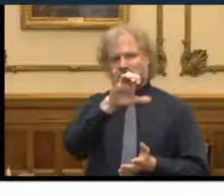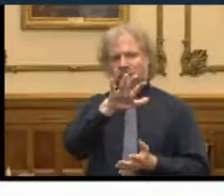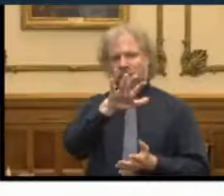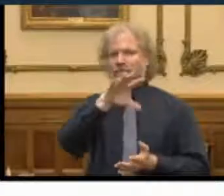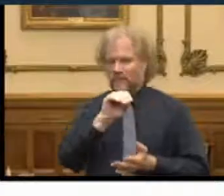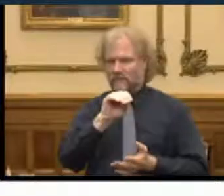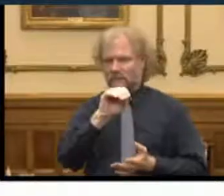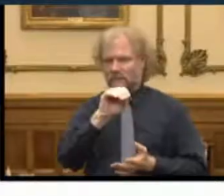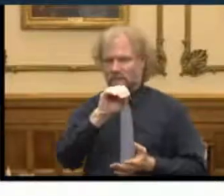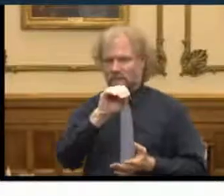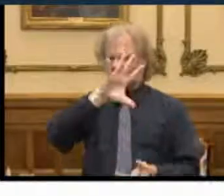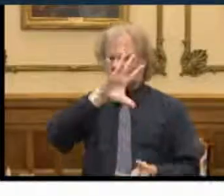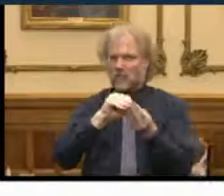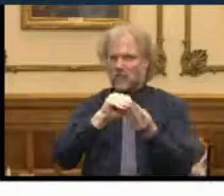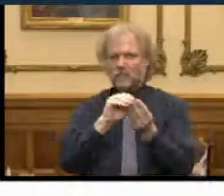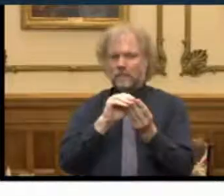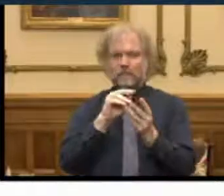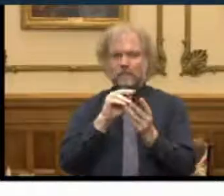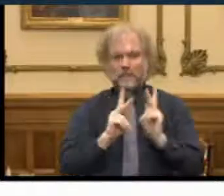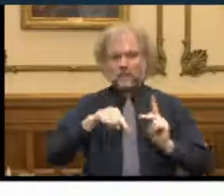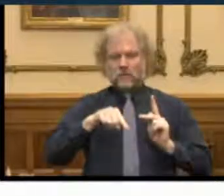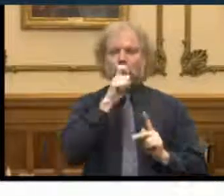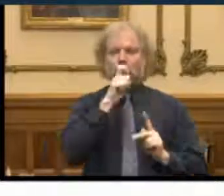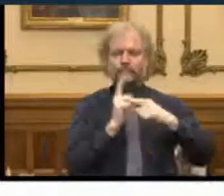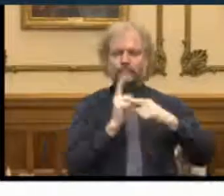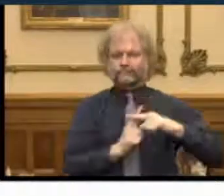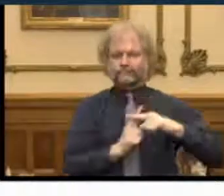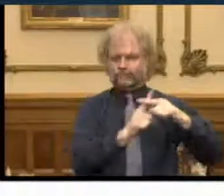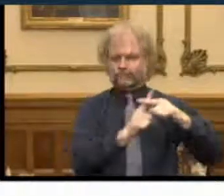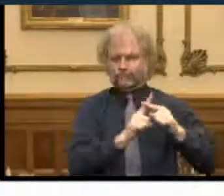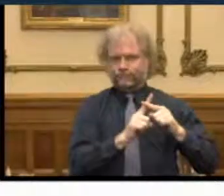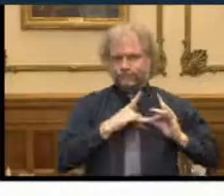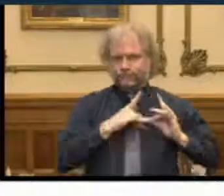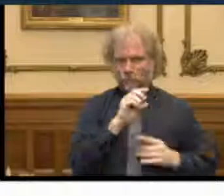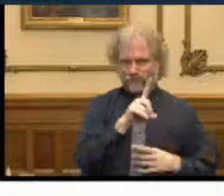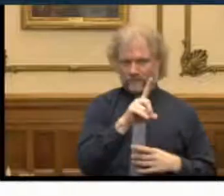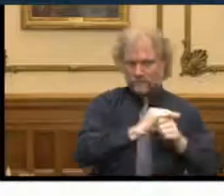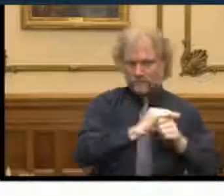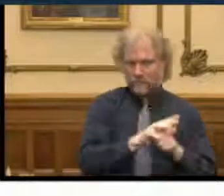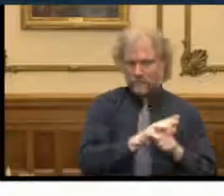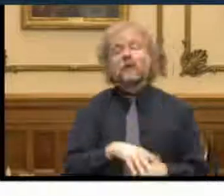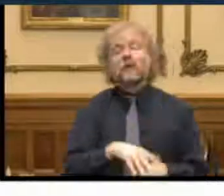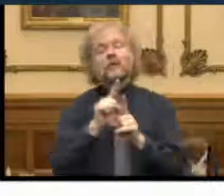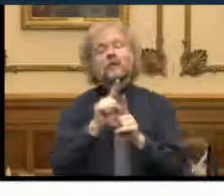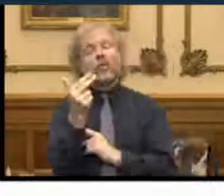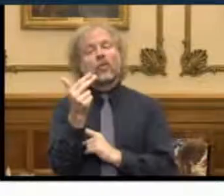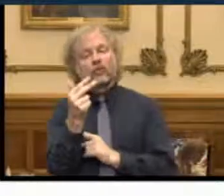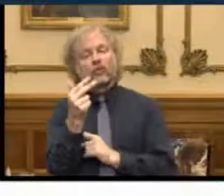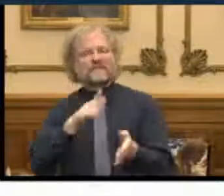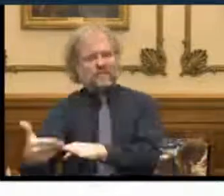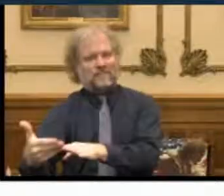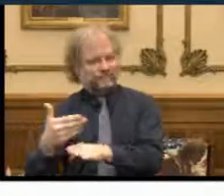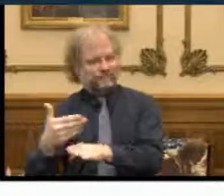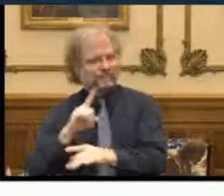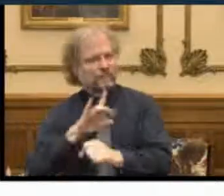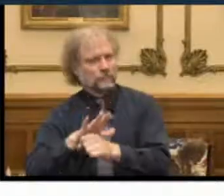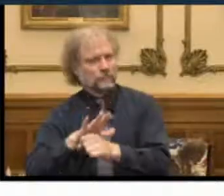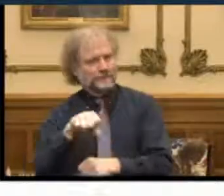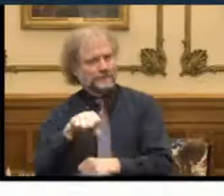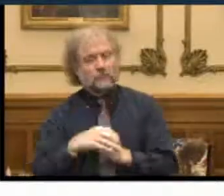95,750 the total number of Hoosiers known to have COVID. We also saw 13 additional confirmed deaths. To